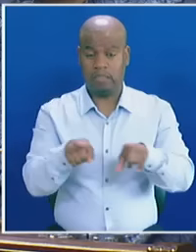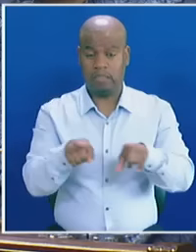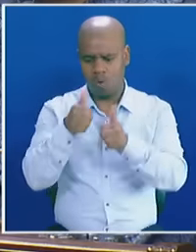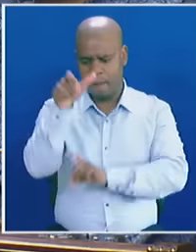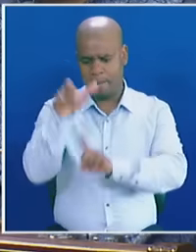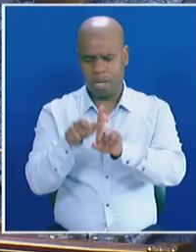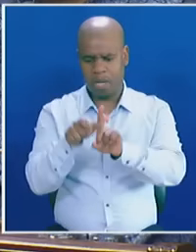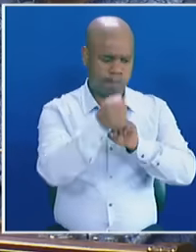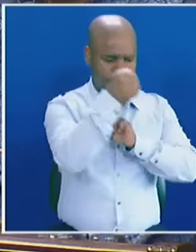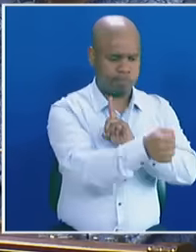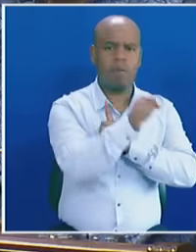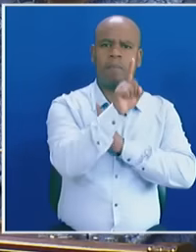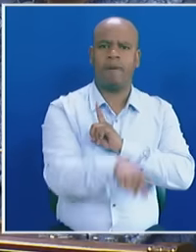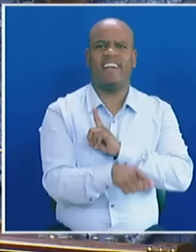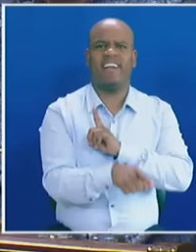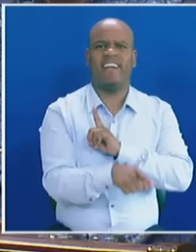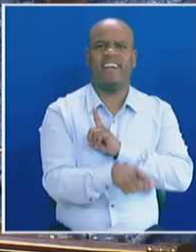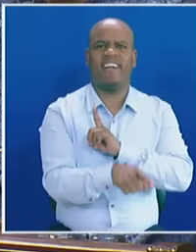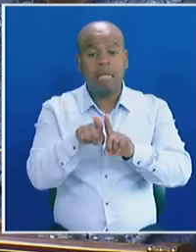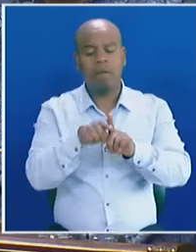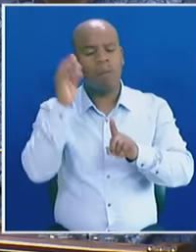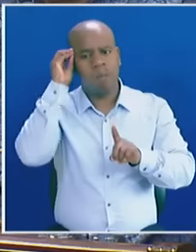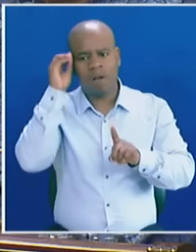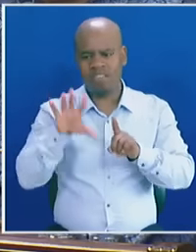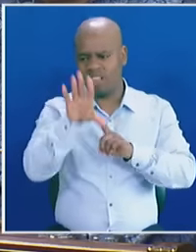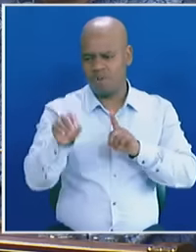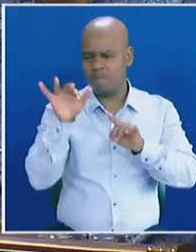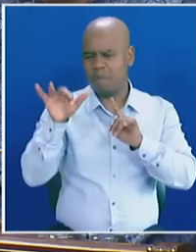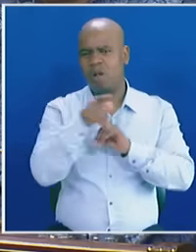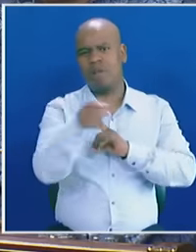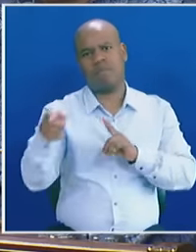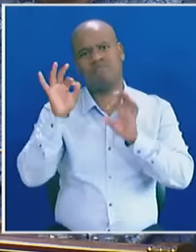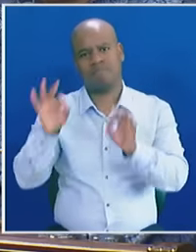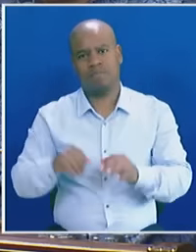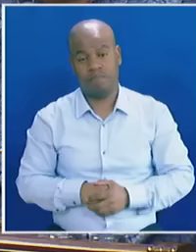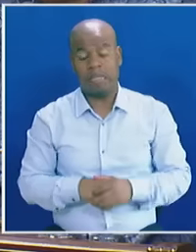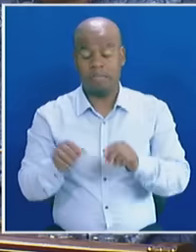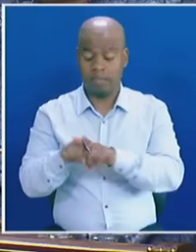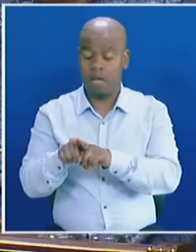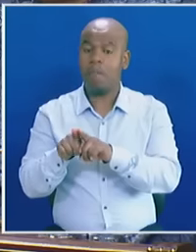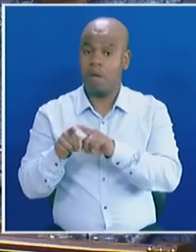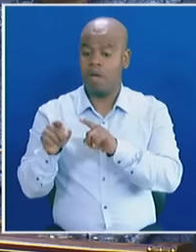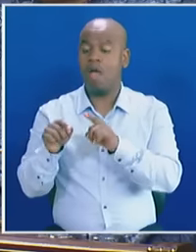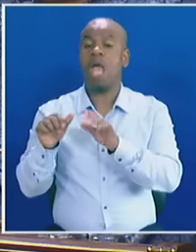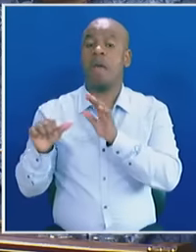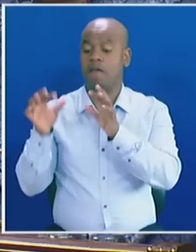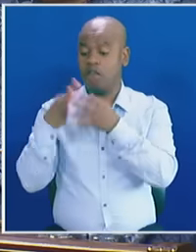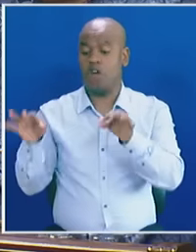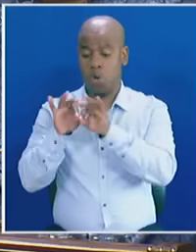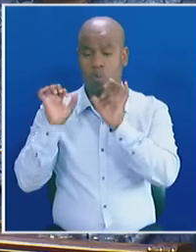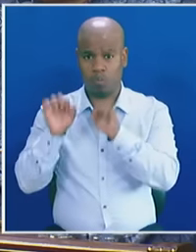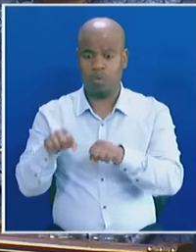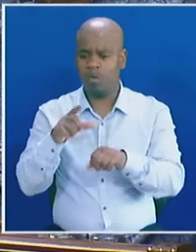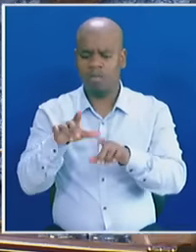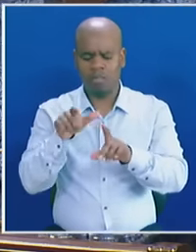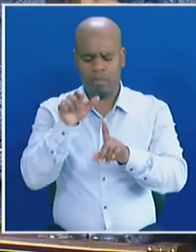candidate in this position is in the interest of all South Africans. It is crucial that the person must have no baggage